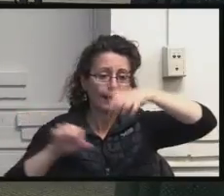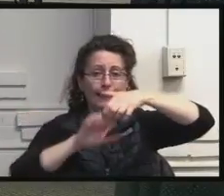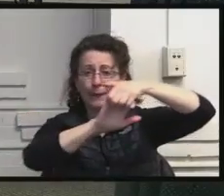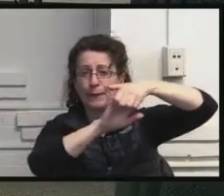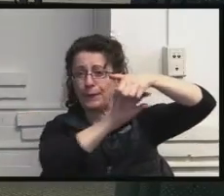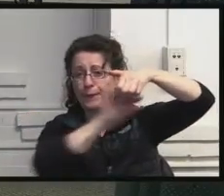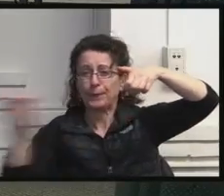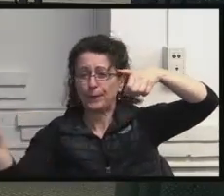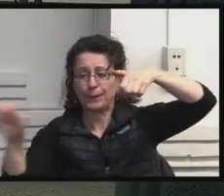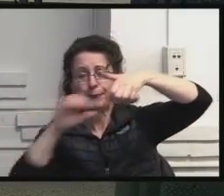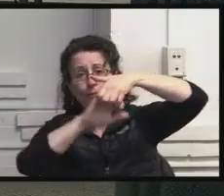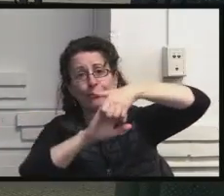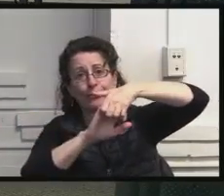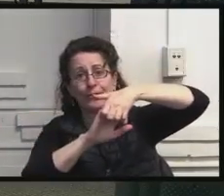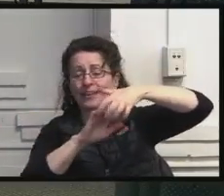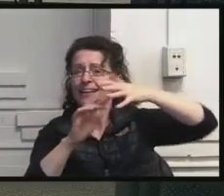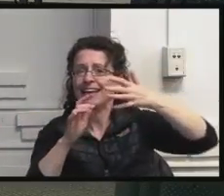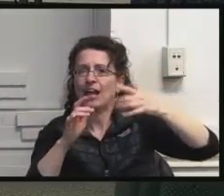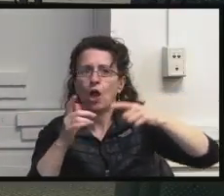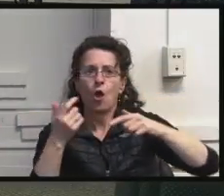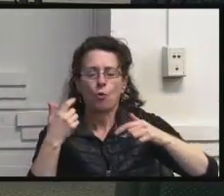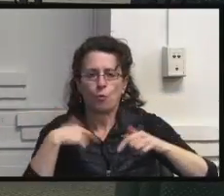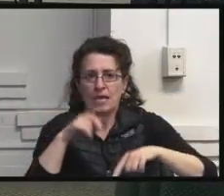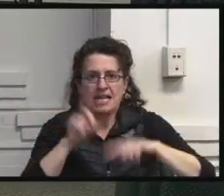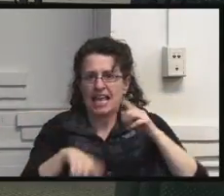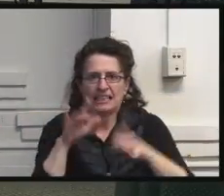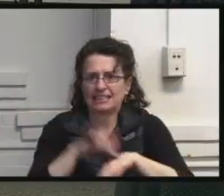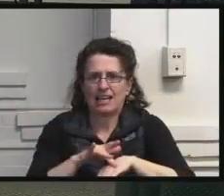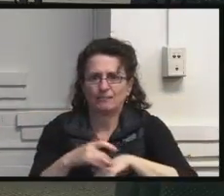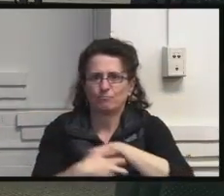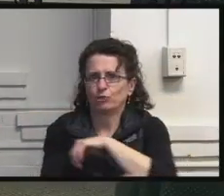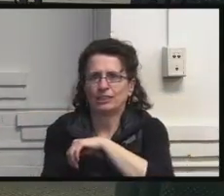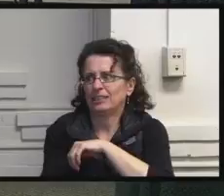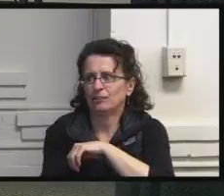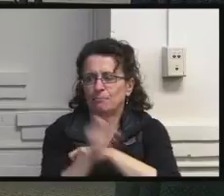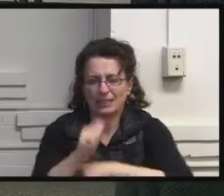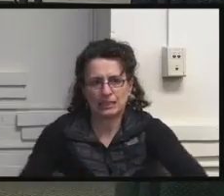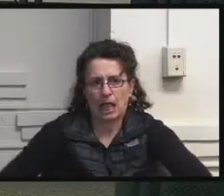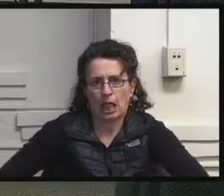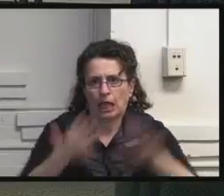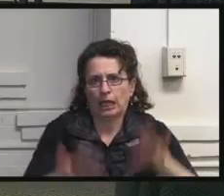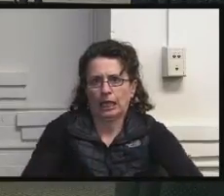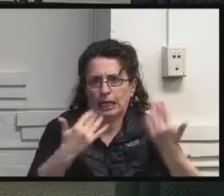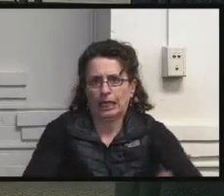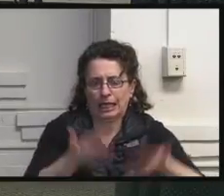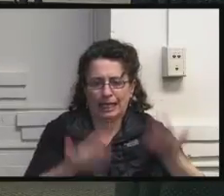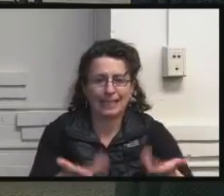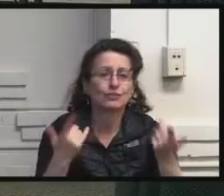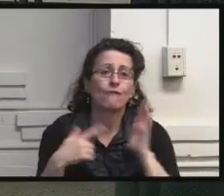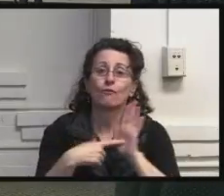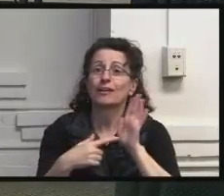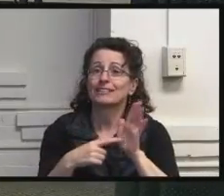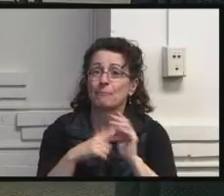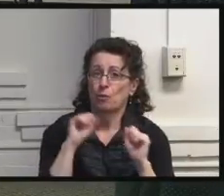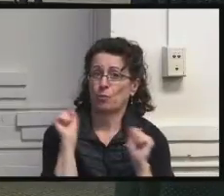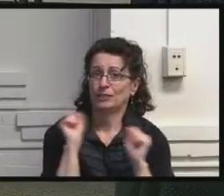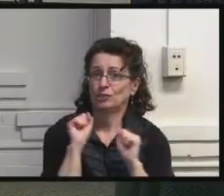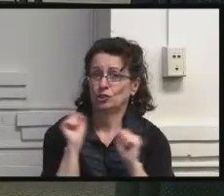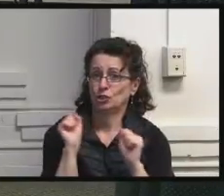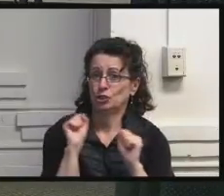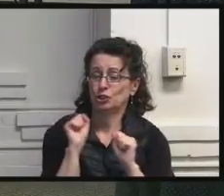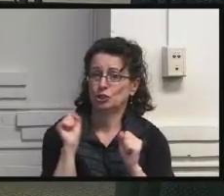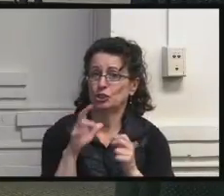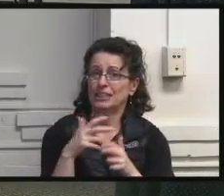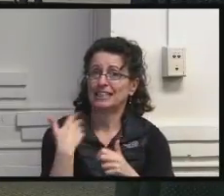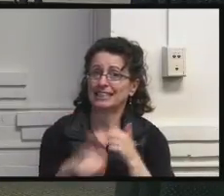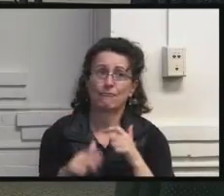this point. So we're figuring it out how we're gonna try to clear it in the wintertime without bats around. We have some really innovative ideas to keep the bats